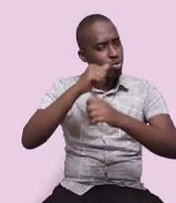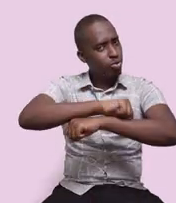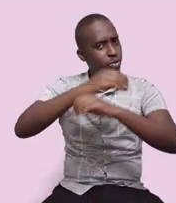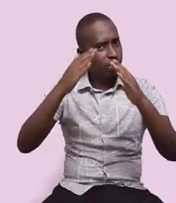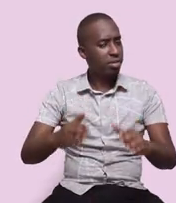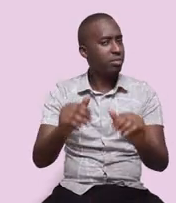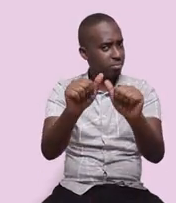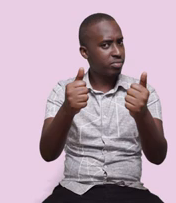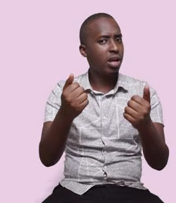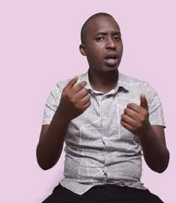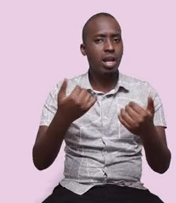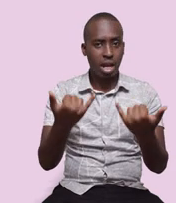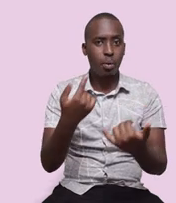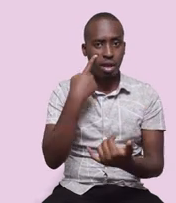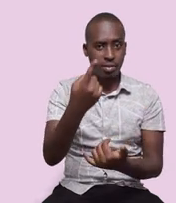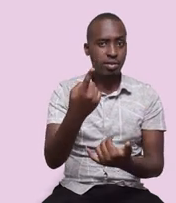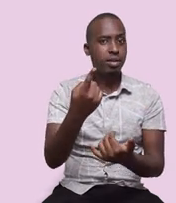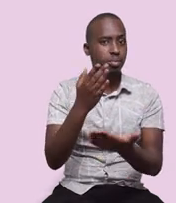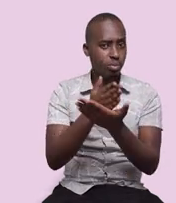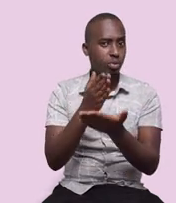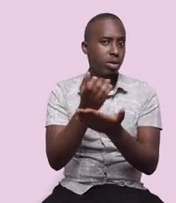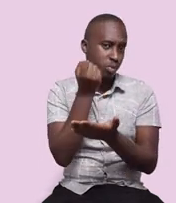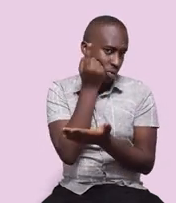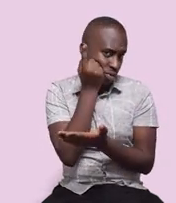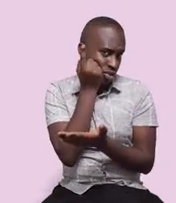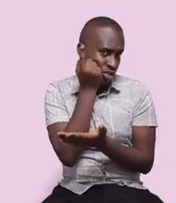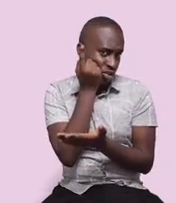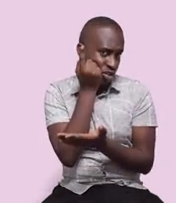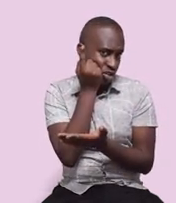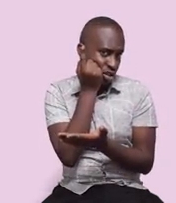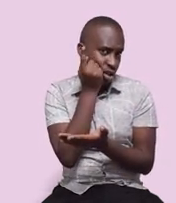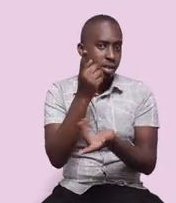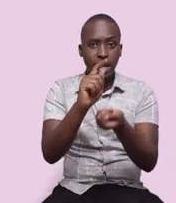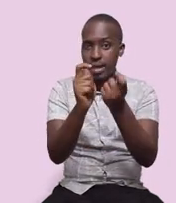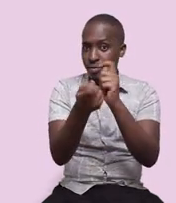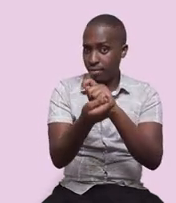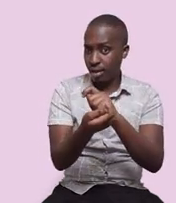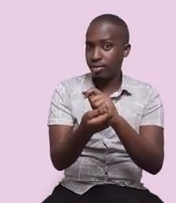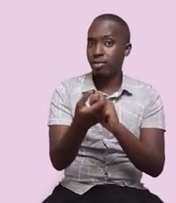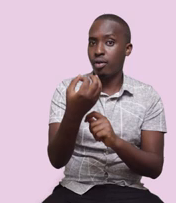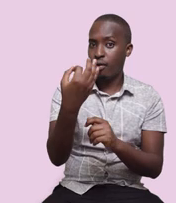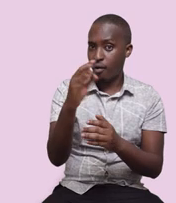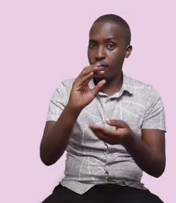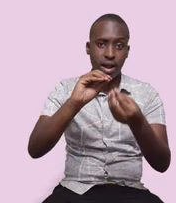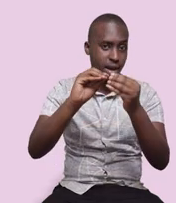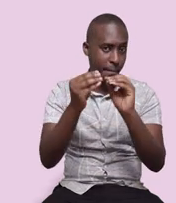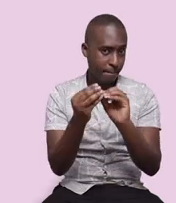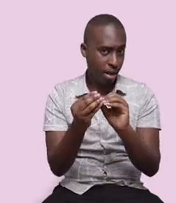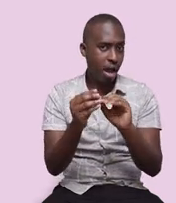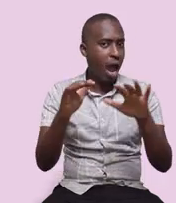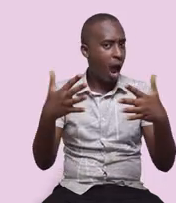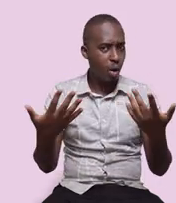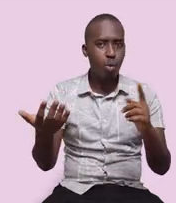students. Now I see that you have already understood the inverse of a number,